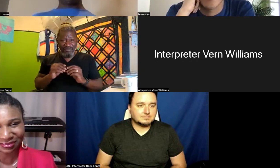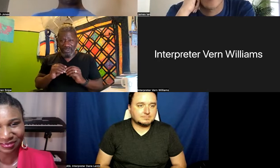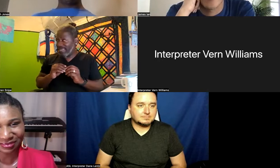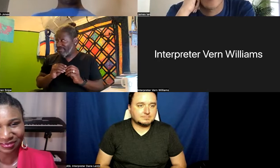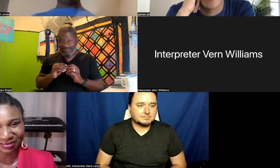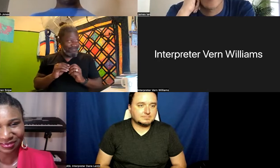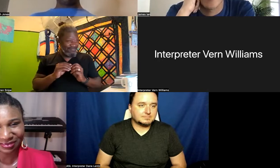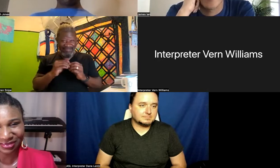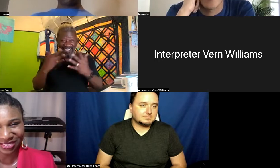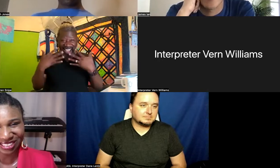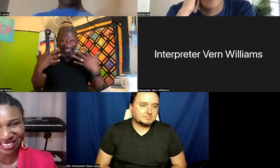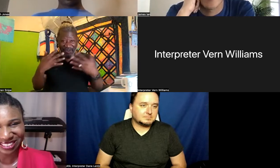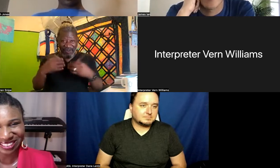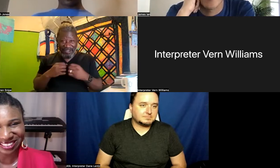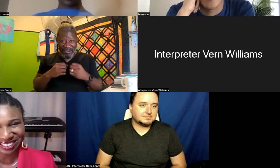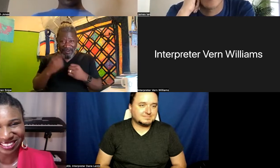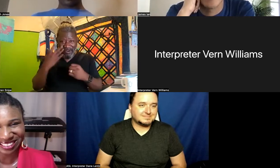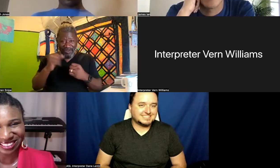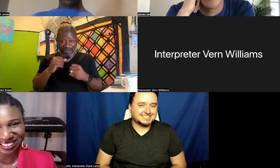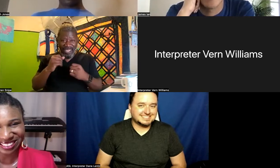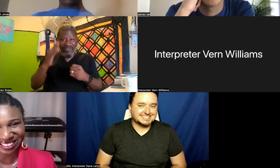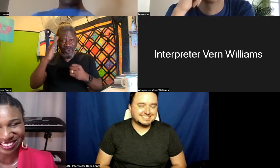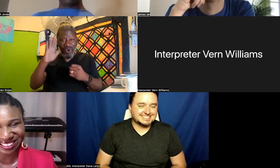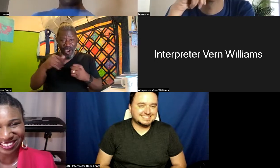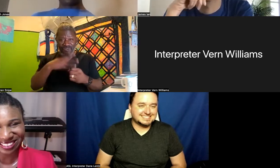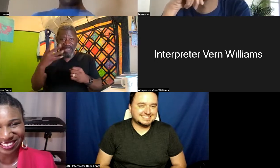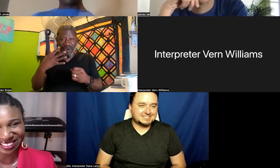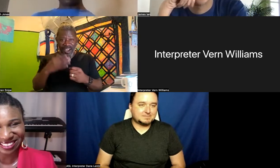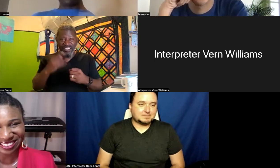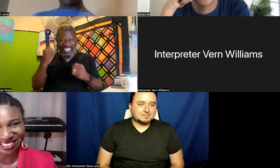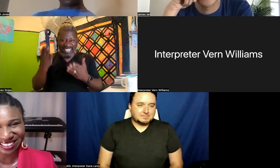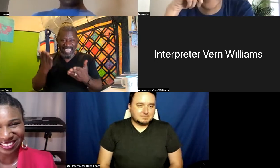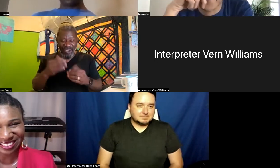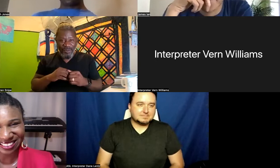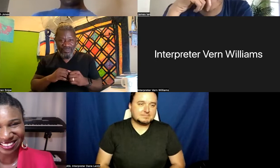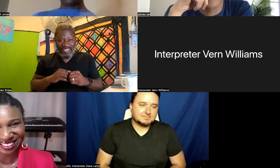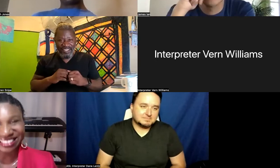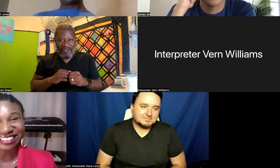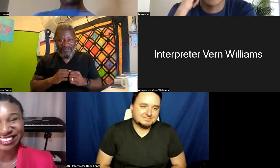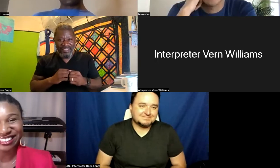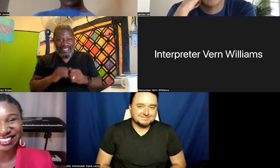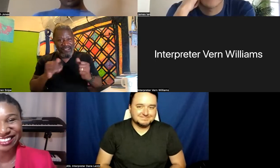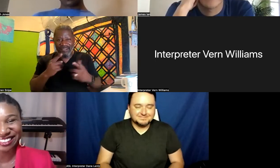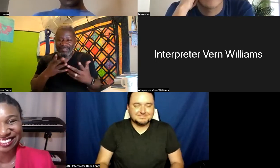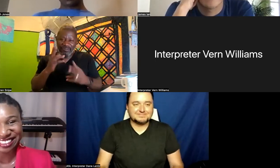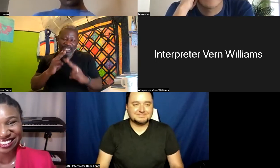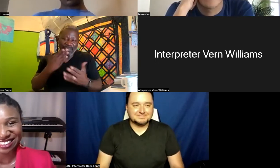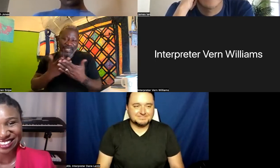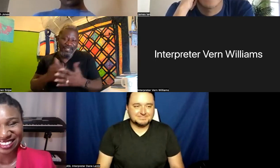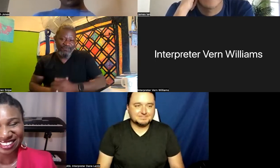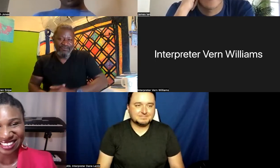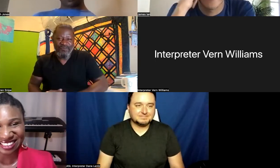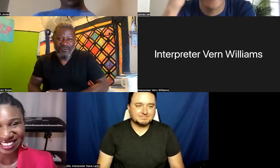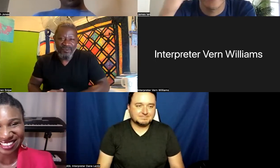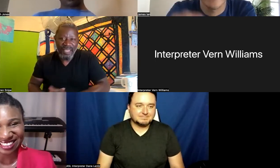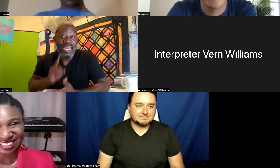background is pretty colorful. So I don't know if you know all your rainbow colors, and it's there. So really good to be